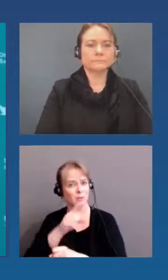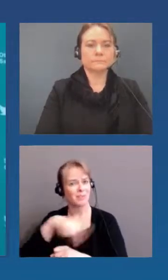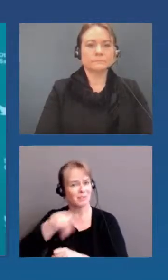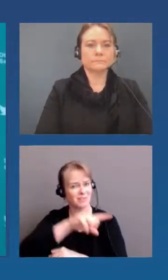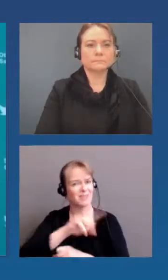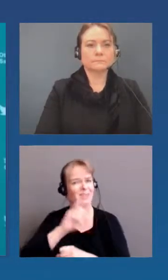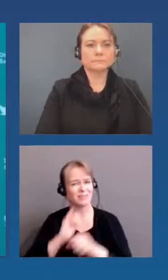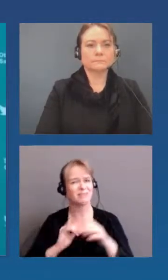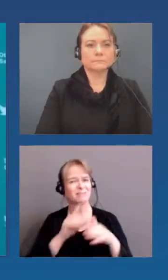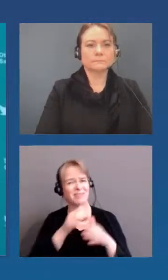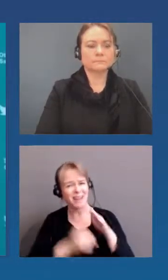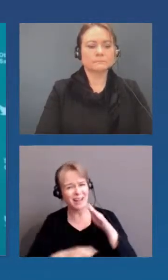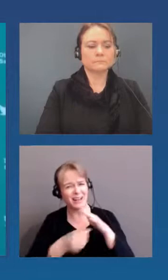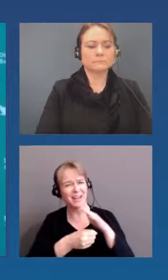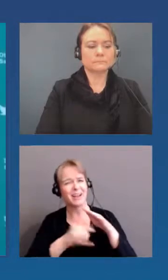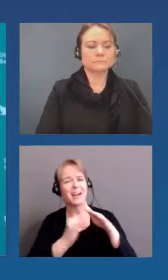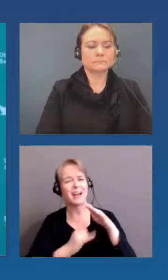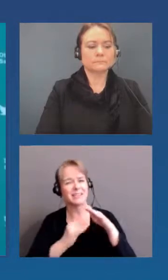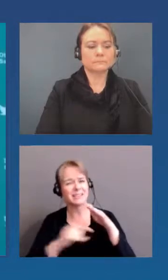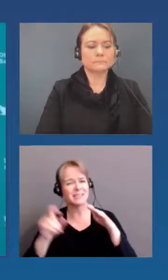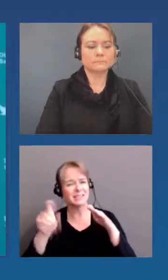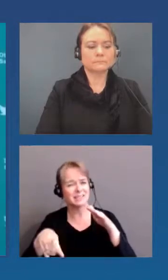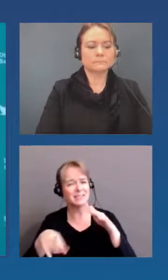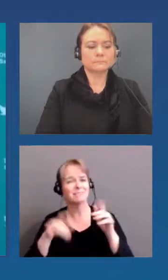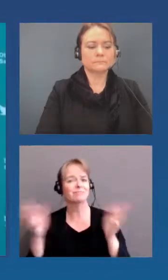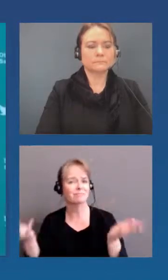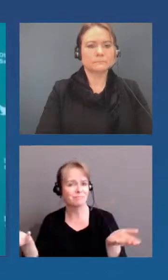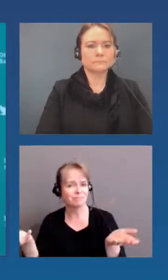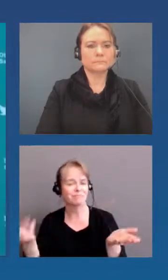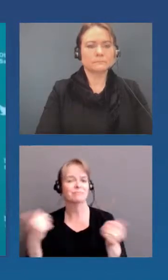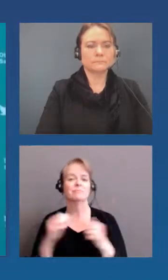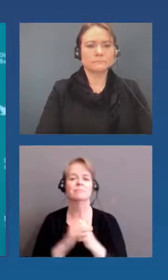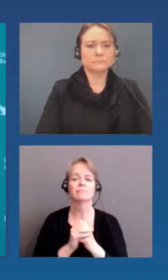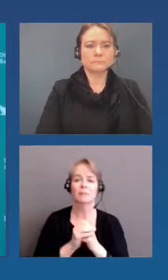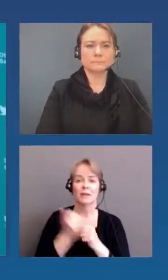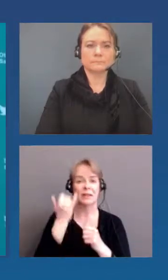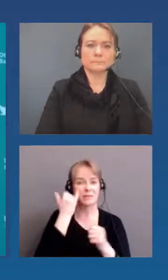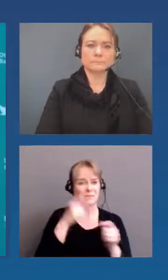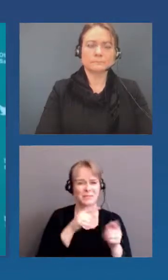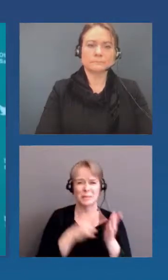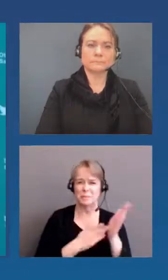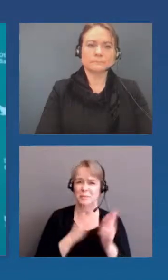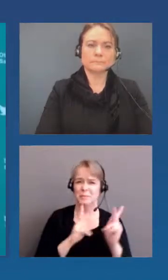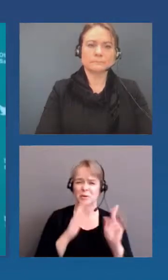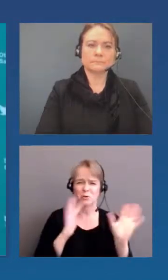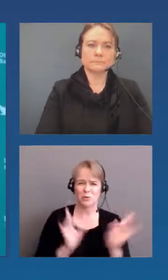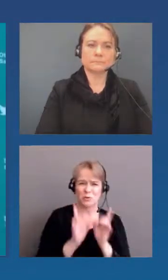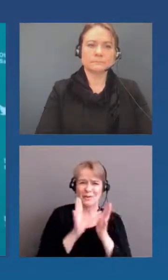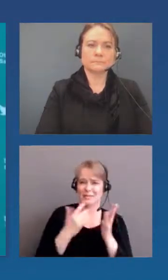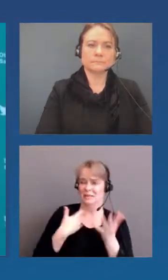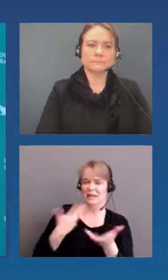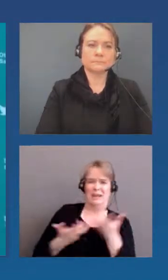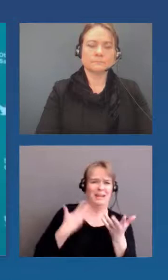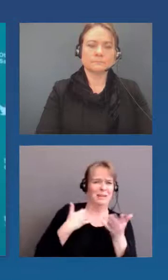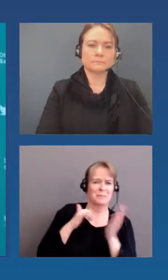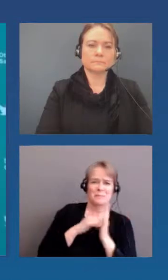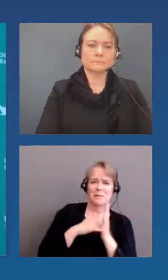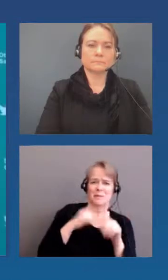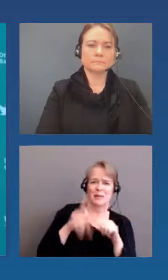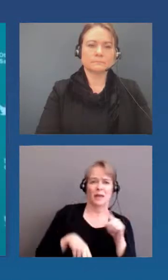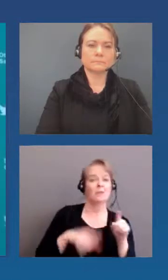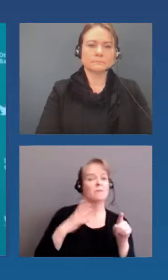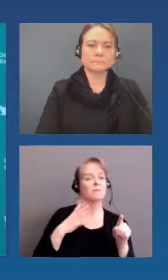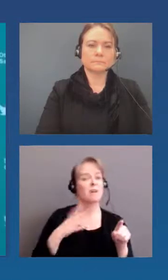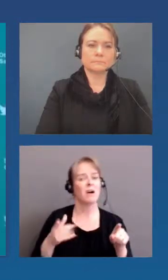emerging needs of the community. Sometimes it's difficult for those in crisis to connect themselves, so don't hesitate to reach